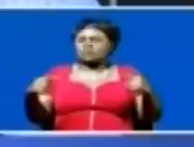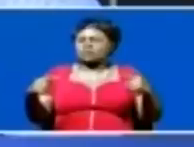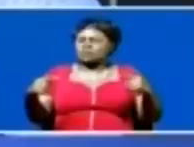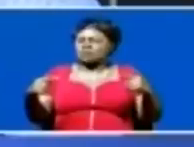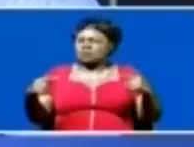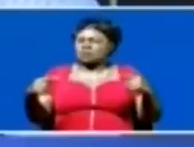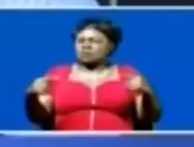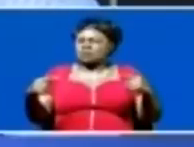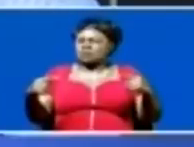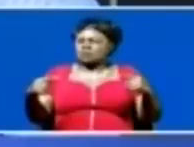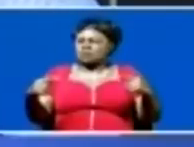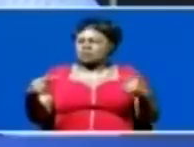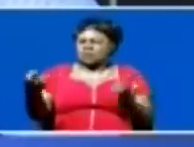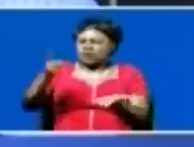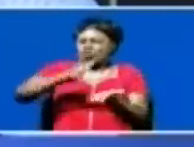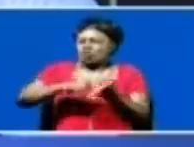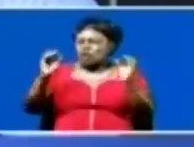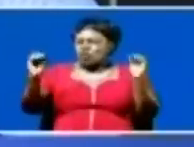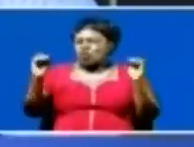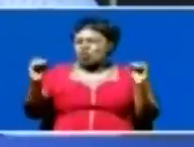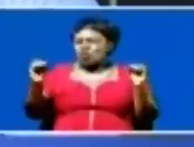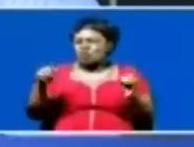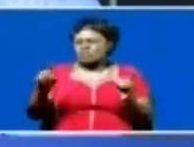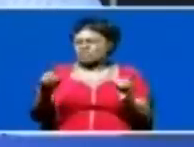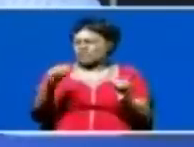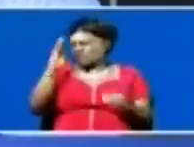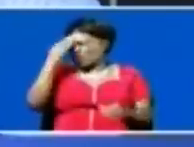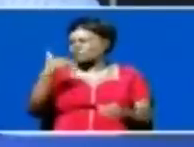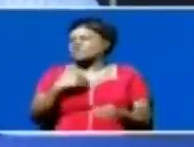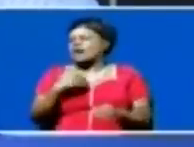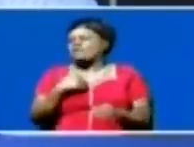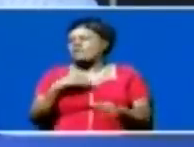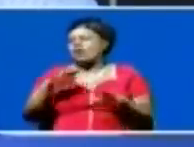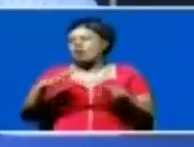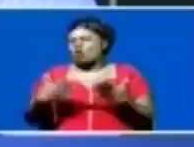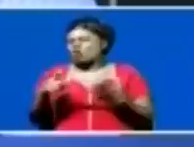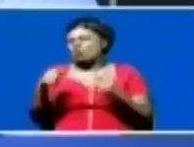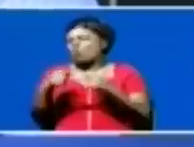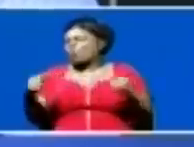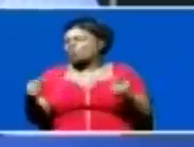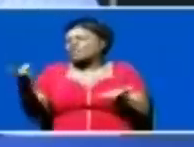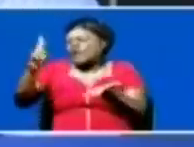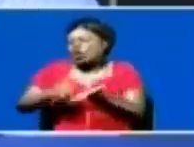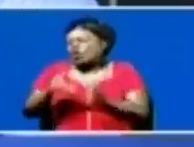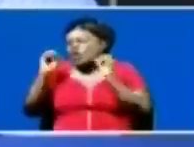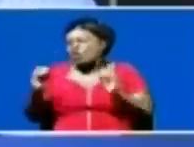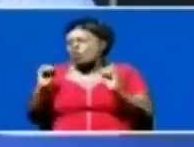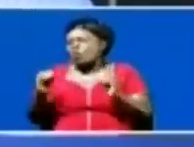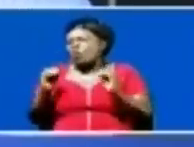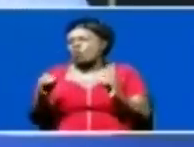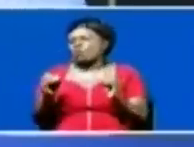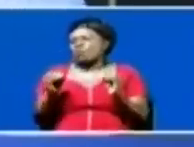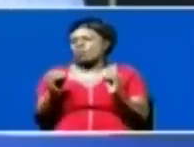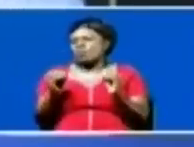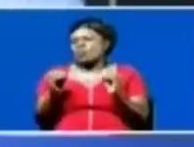it that it's not captured anywhere in that your reservations or your dissent, whatever the president was proposing, is not